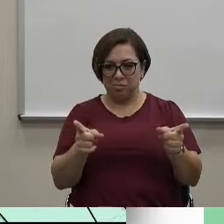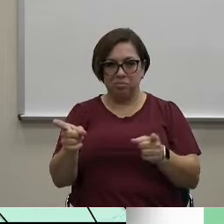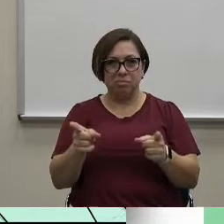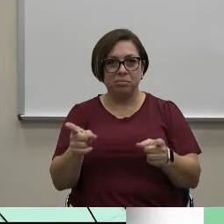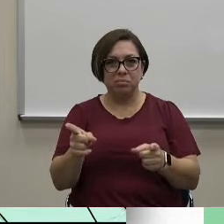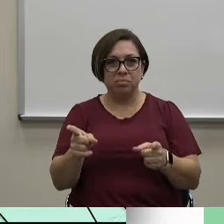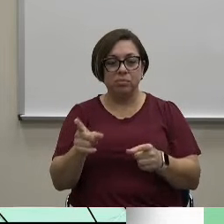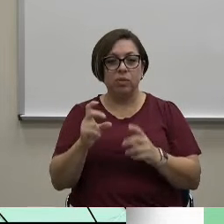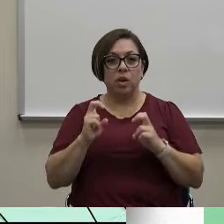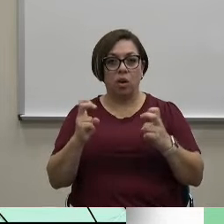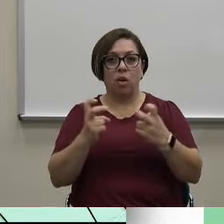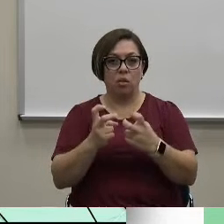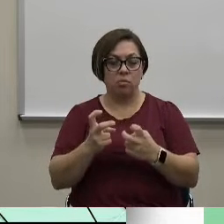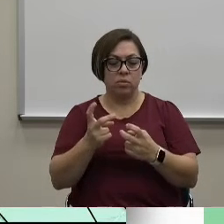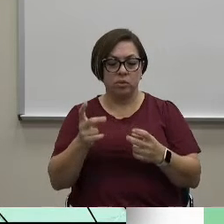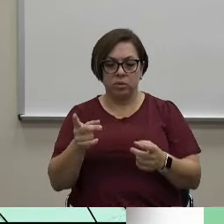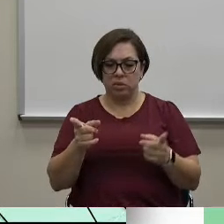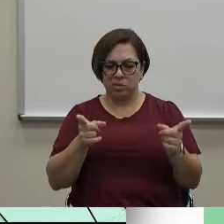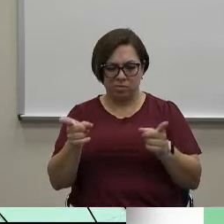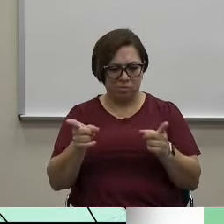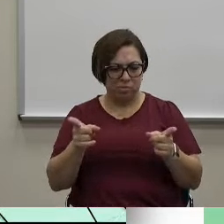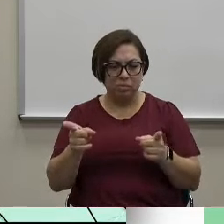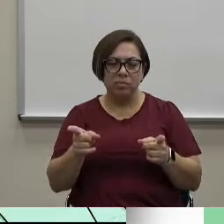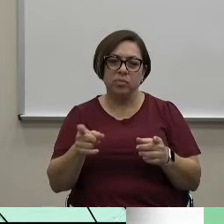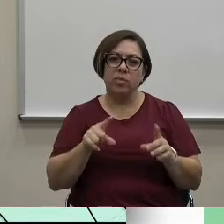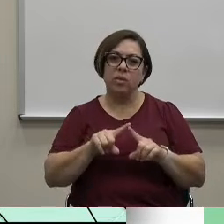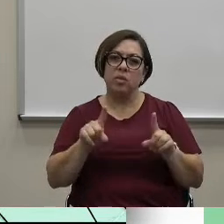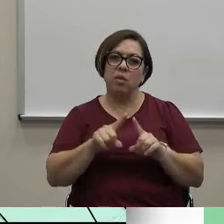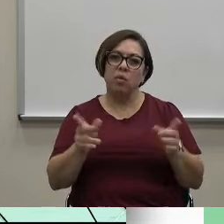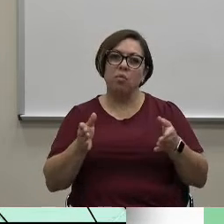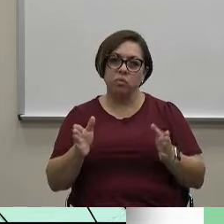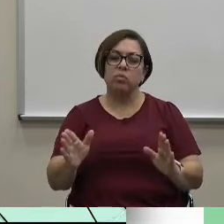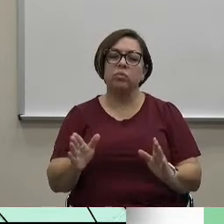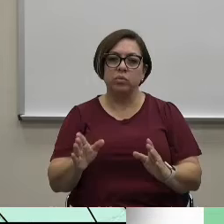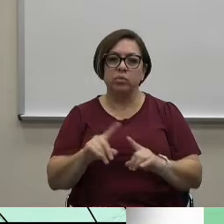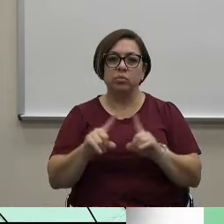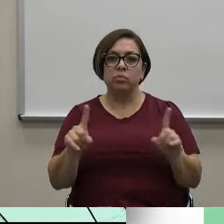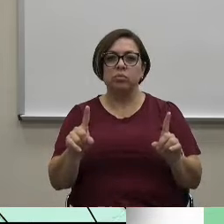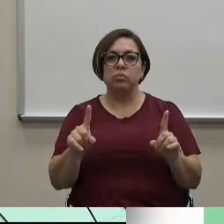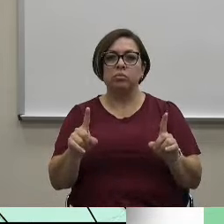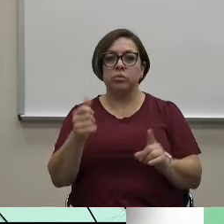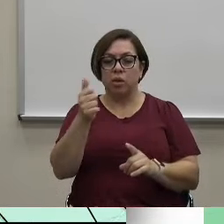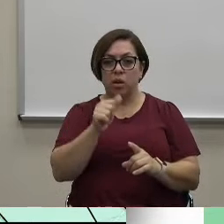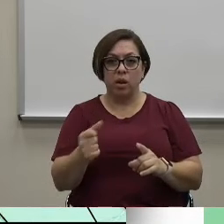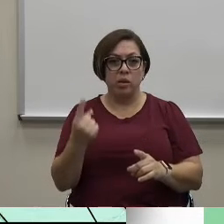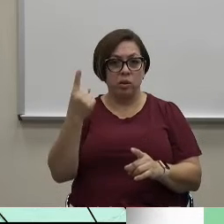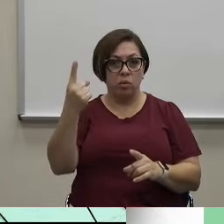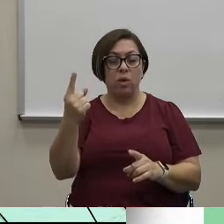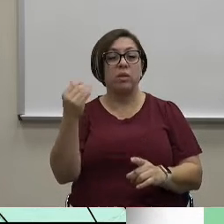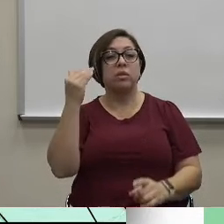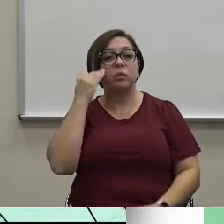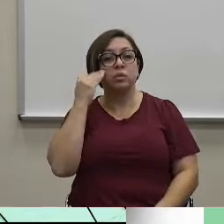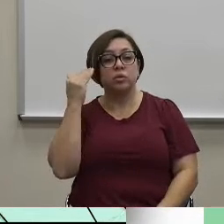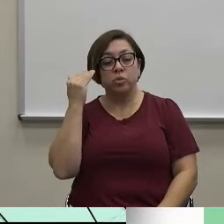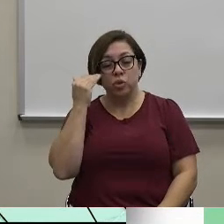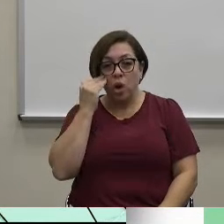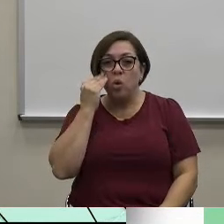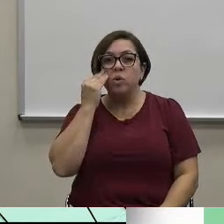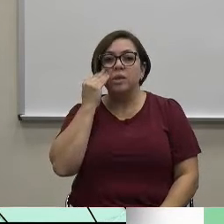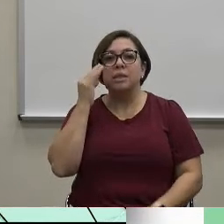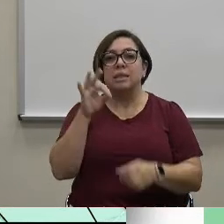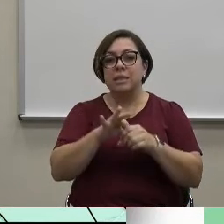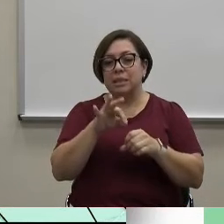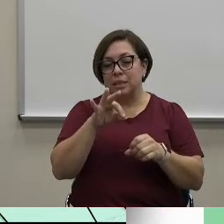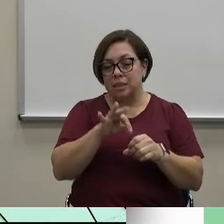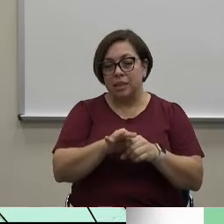has kind of looked at it in a few different ways. But for anybody who is particularly familiar with election